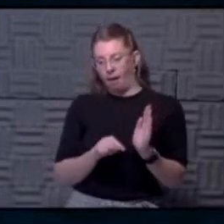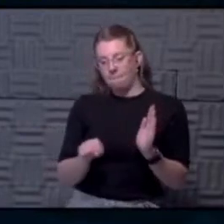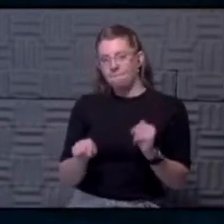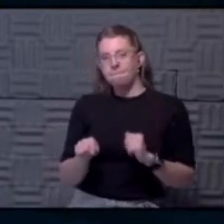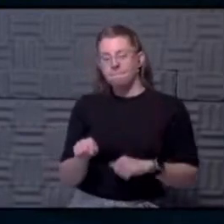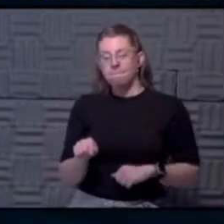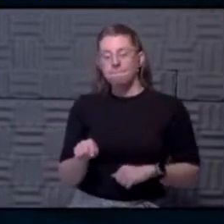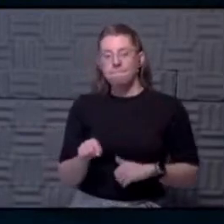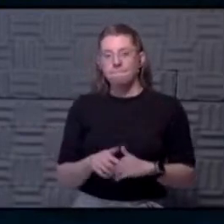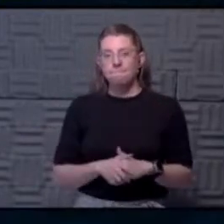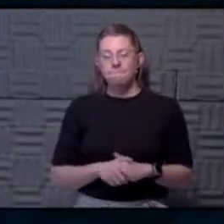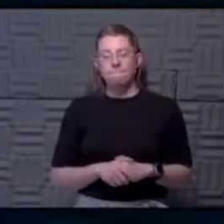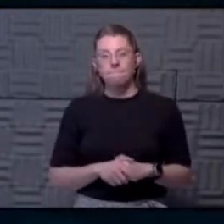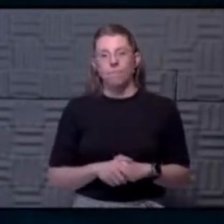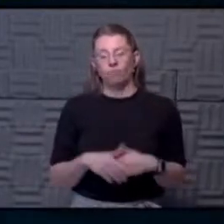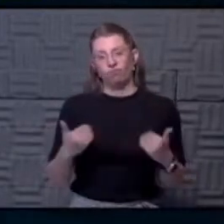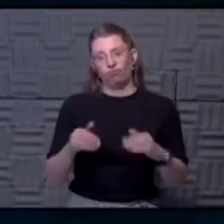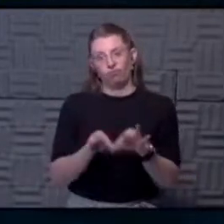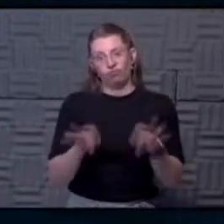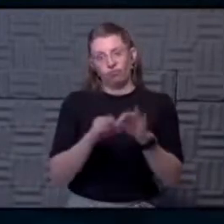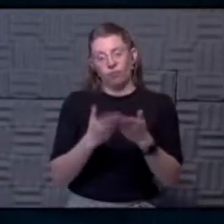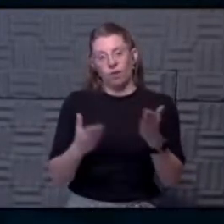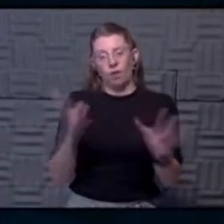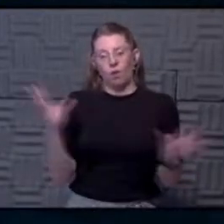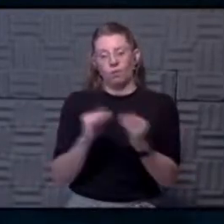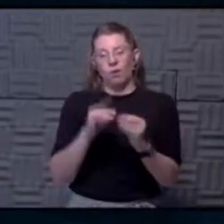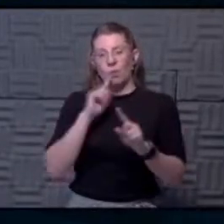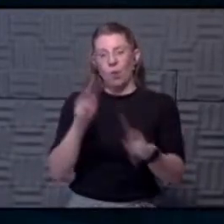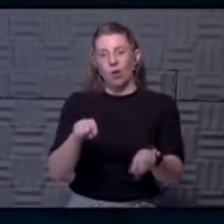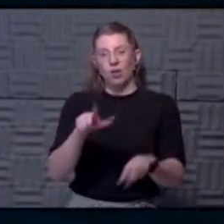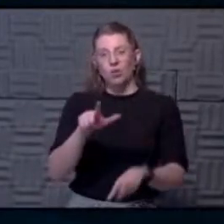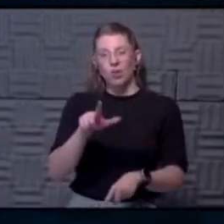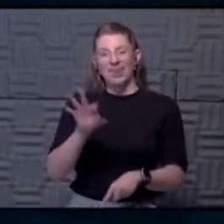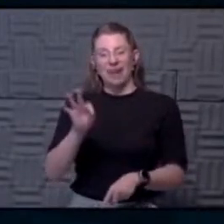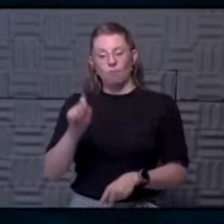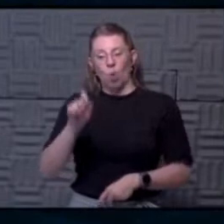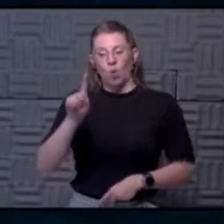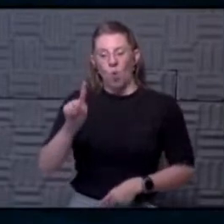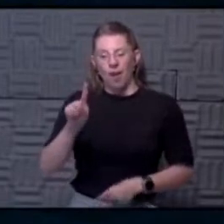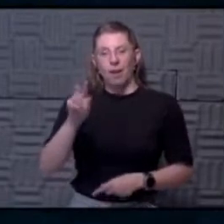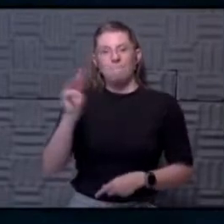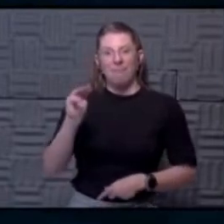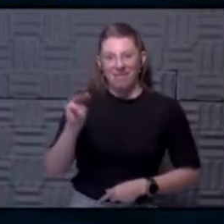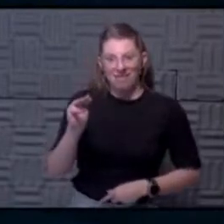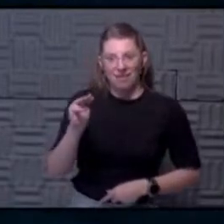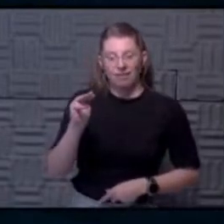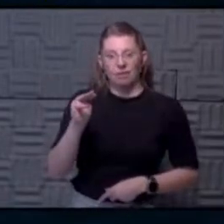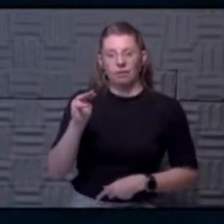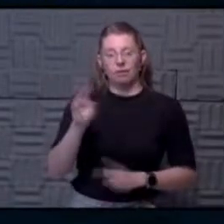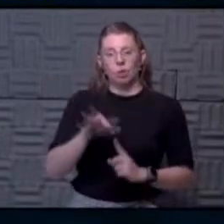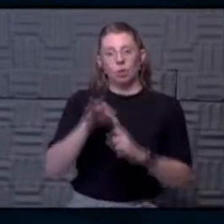probably the big things, especially the total reported. 29.1